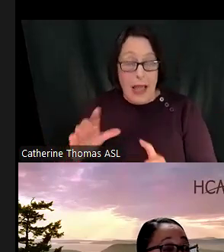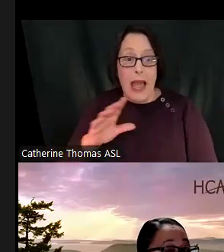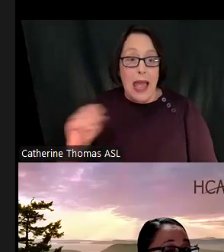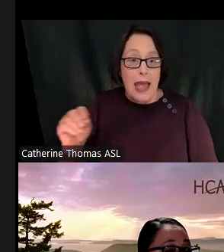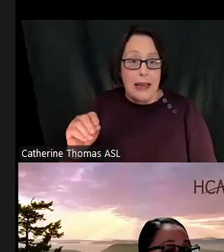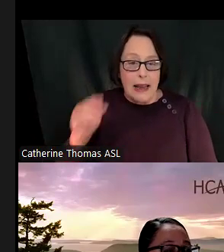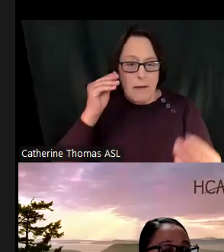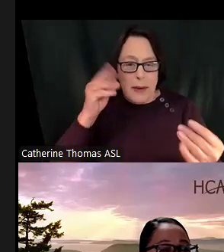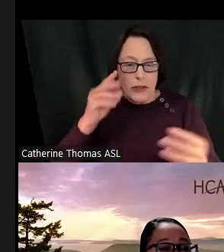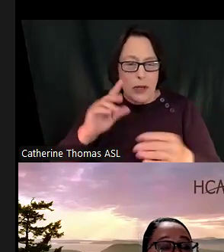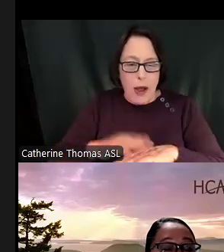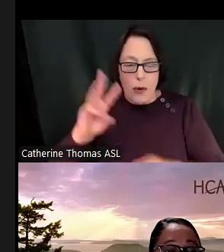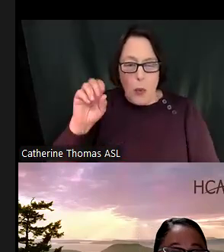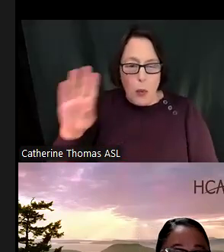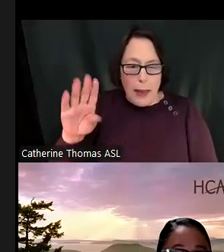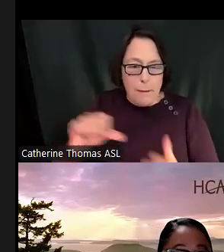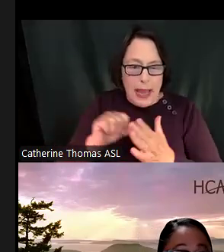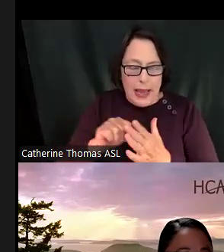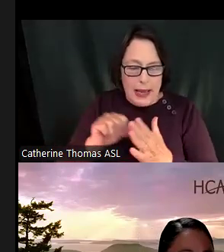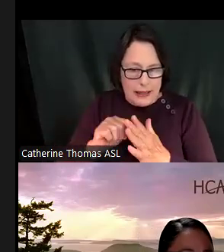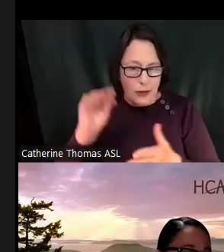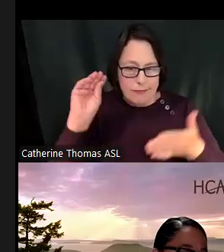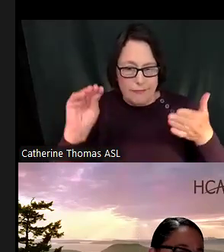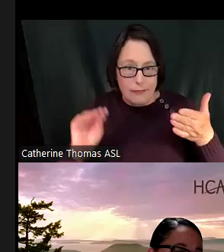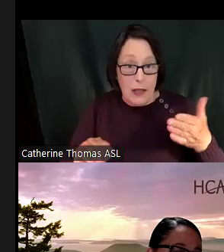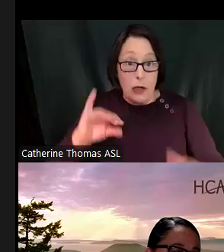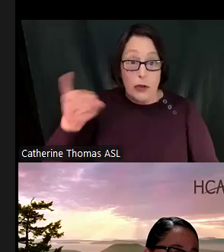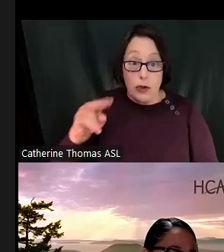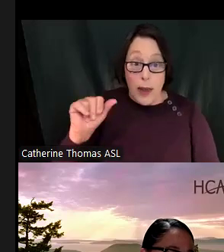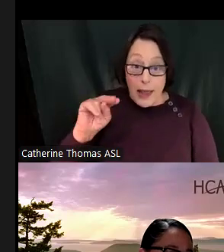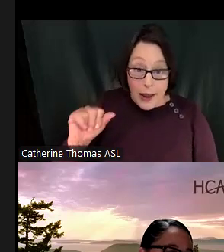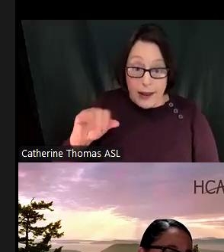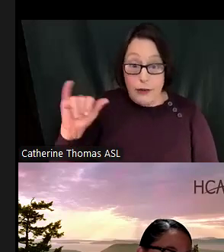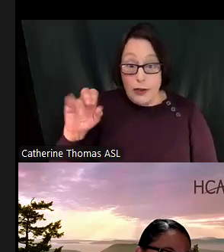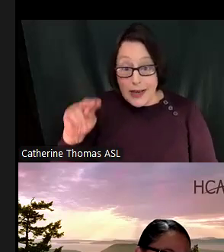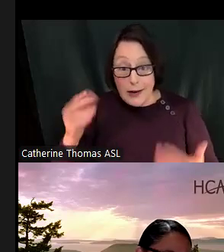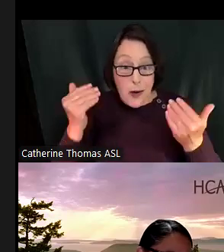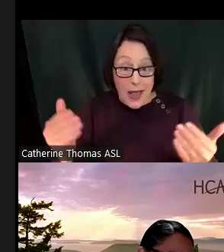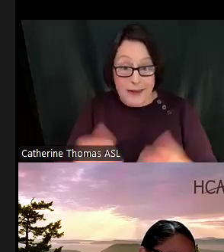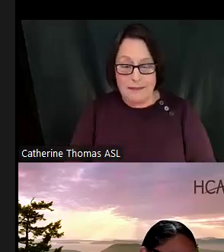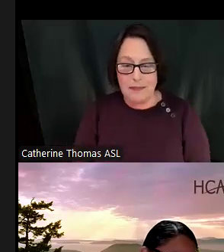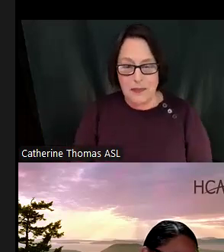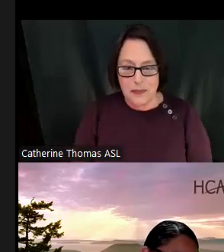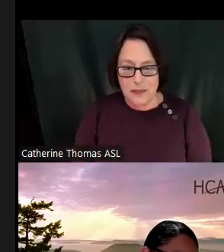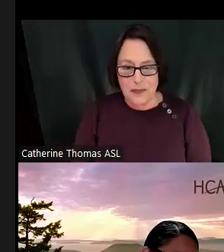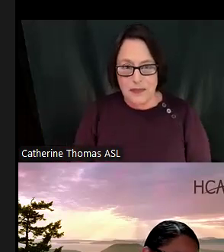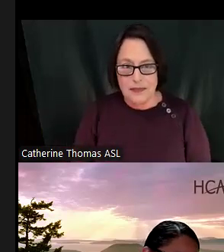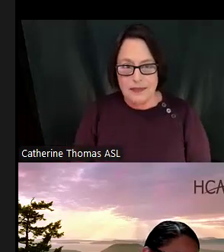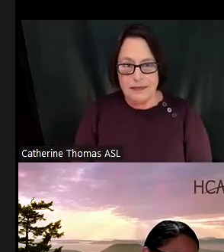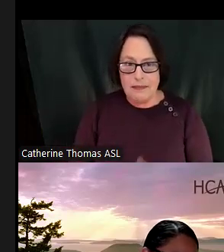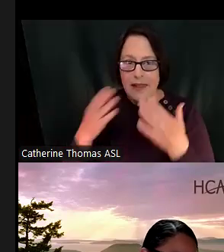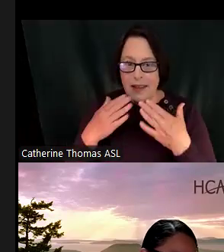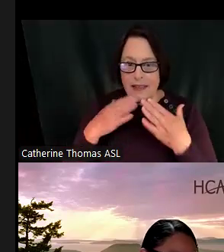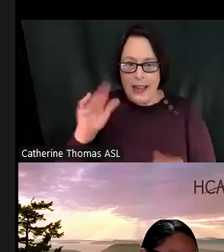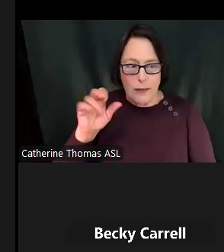web pages. Joanna, Jen, please go ahead. Thank you, Becky.